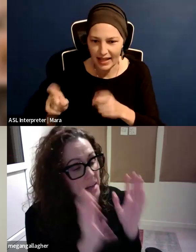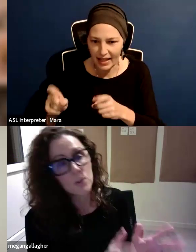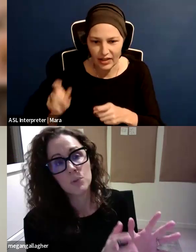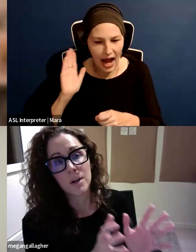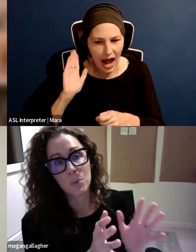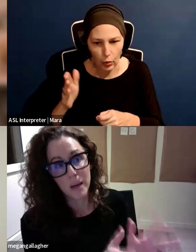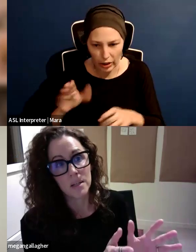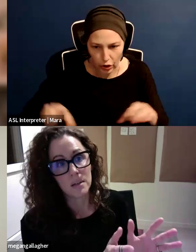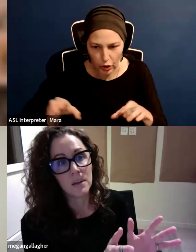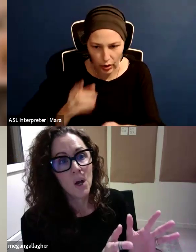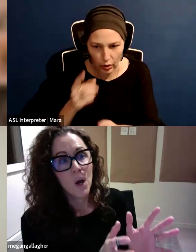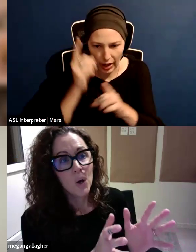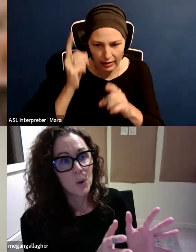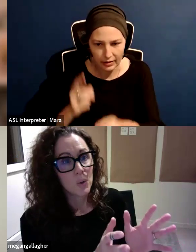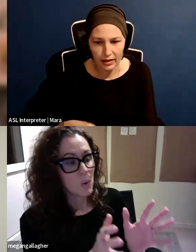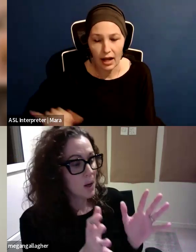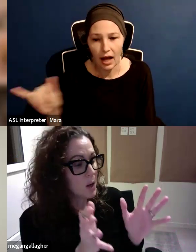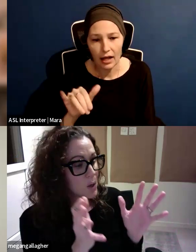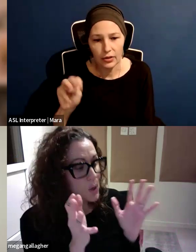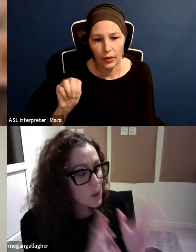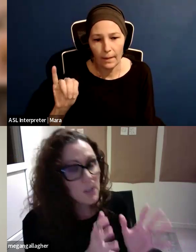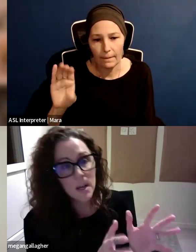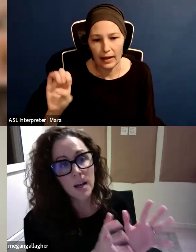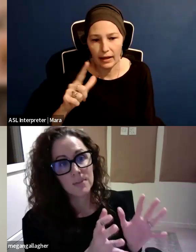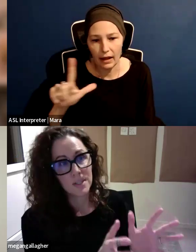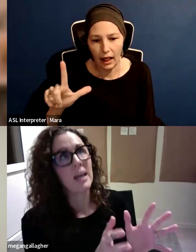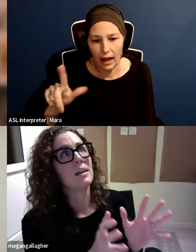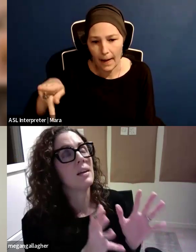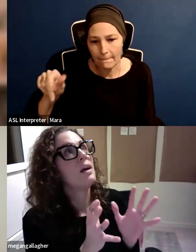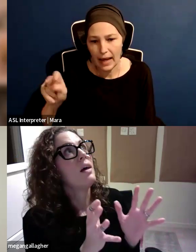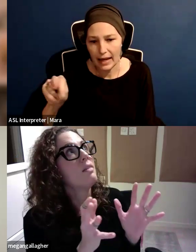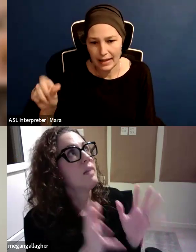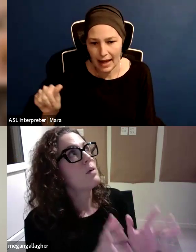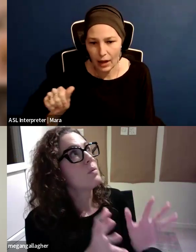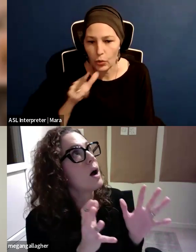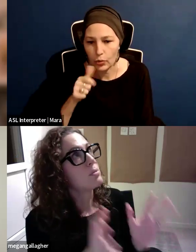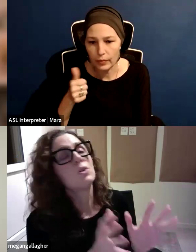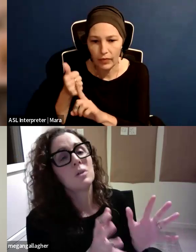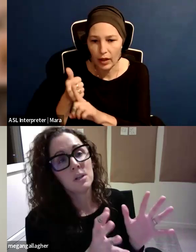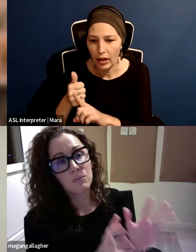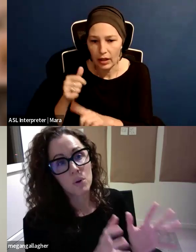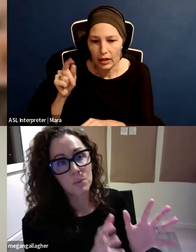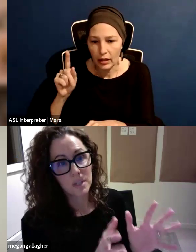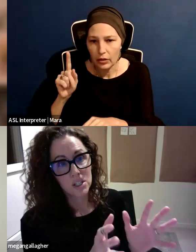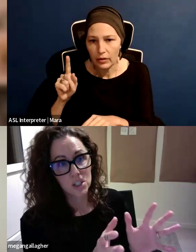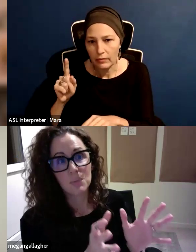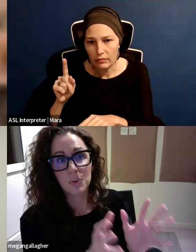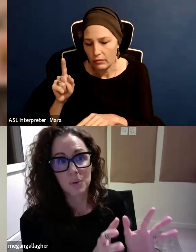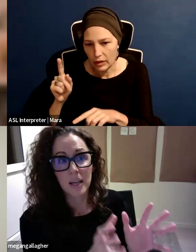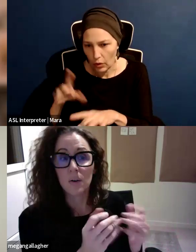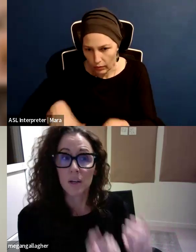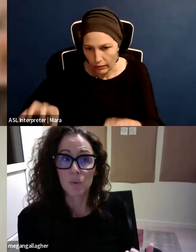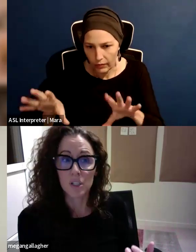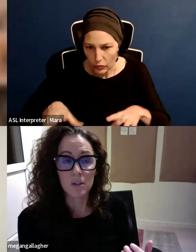And also Michael Pena, who could not have taken that opportunity to form a relationship